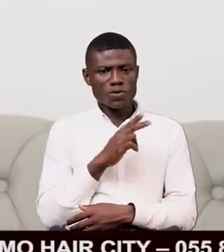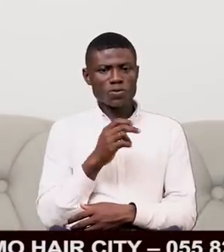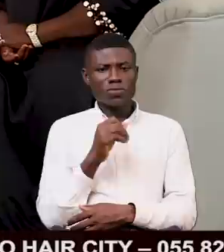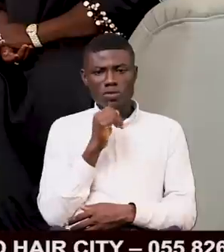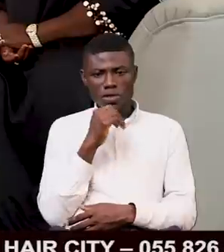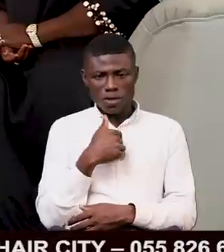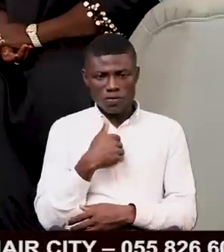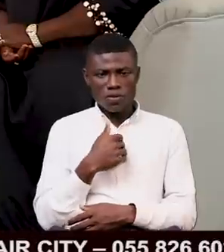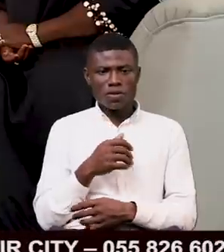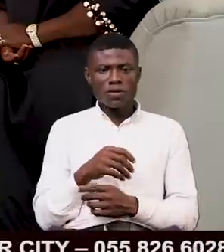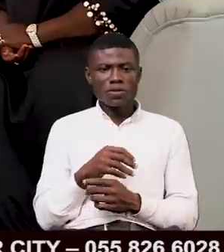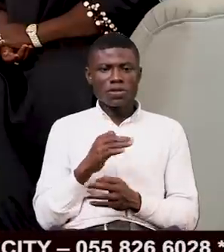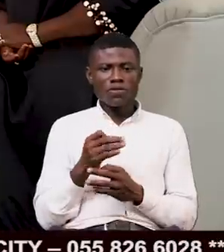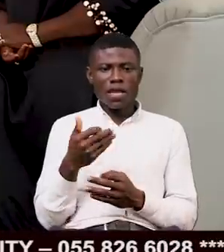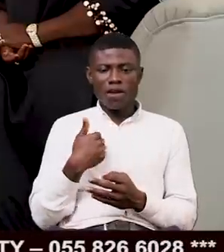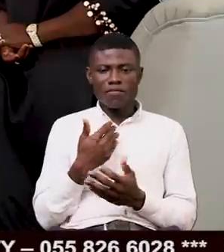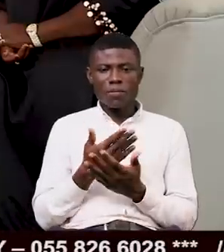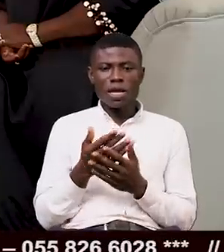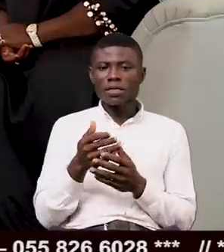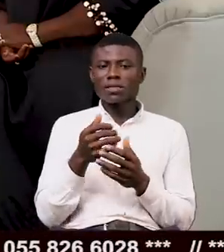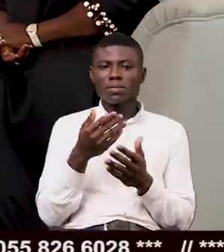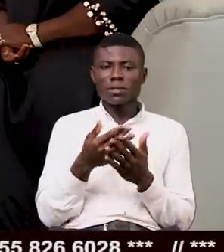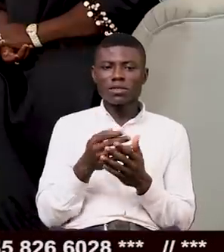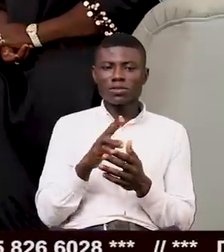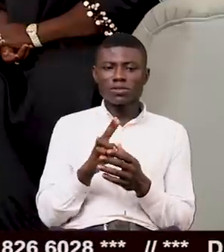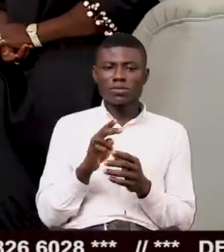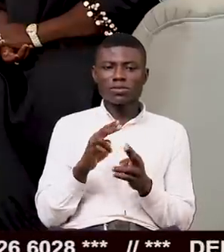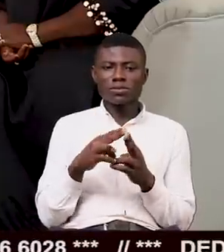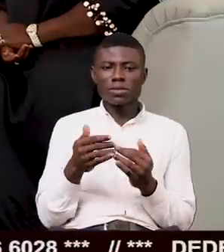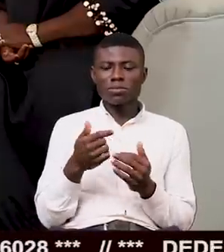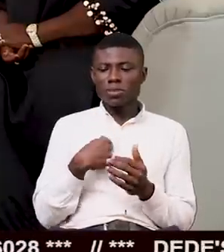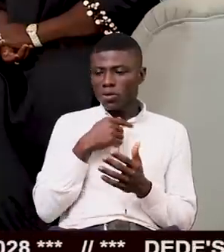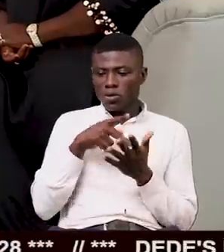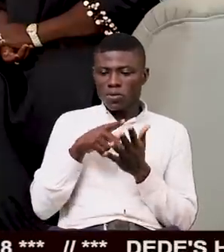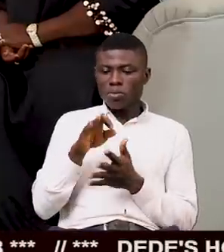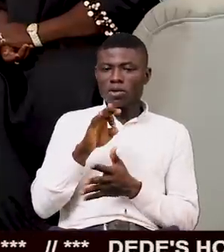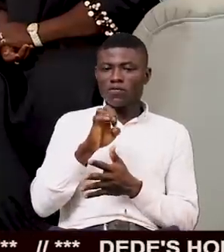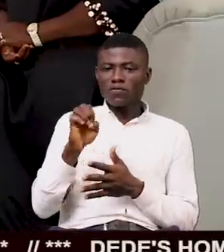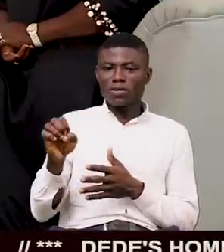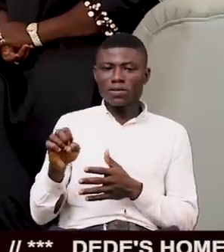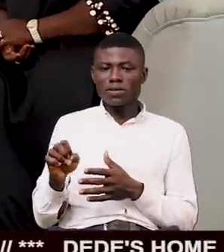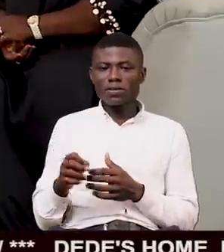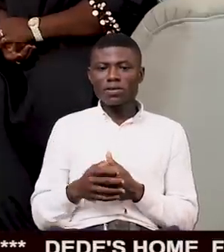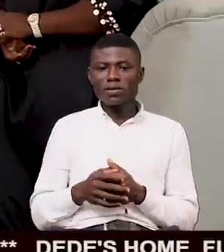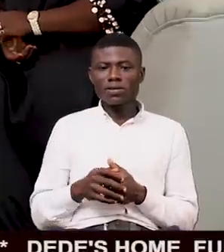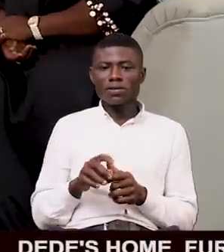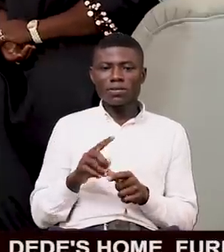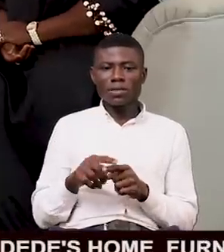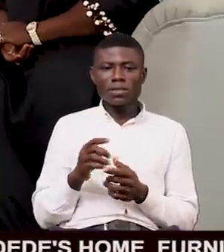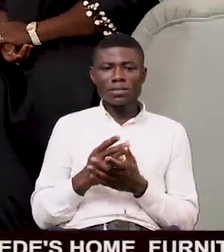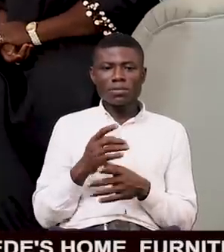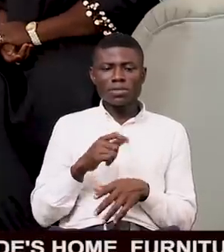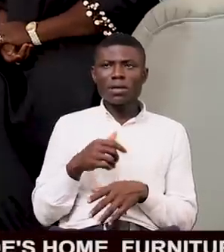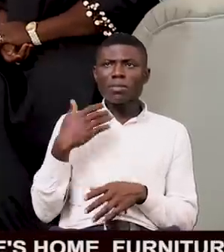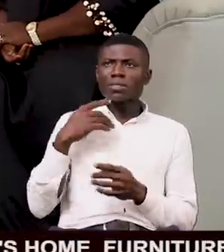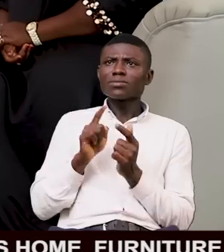ne de ye e wo ho a wo no de ne de ye bi bi e wo fie me to me ntue school fee sida na no bi so beto na we yi drinks ton